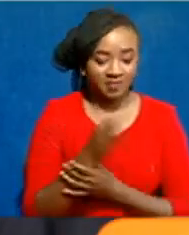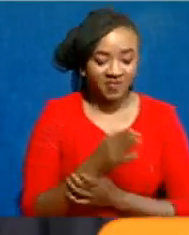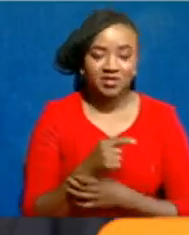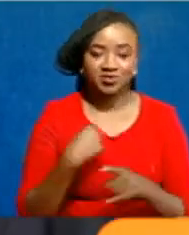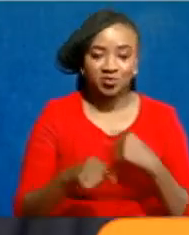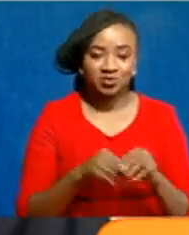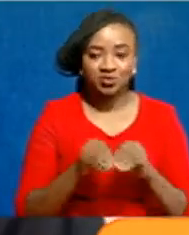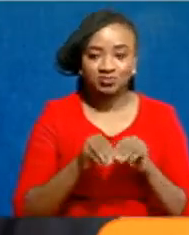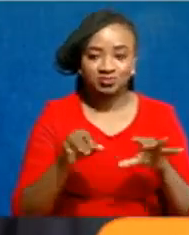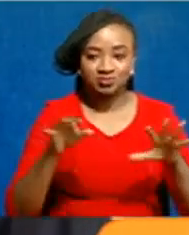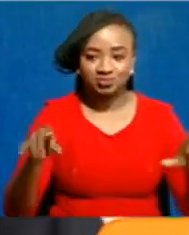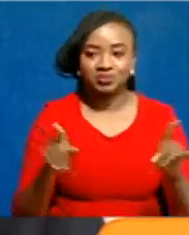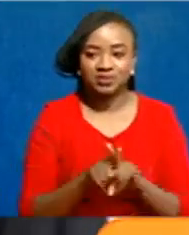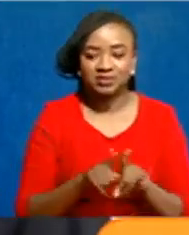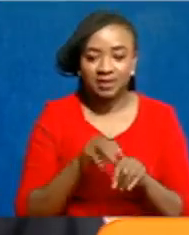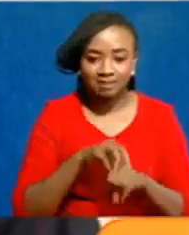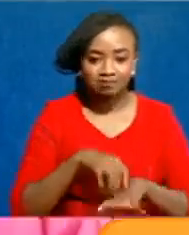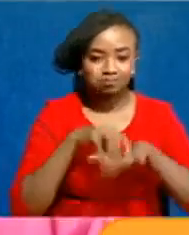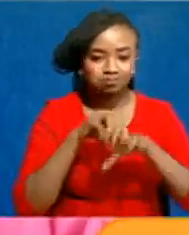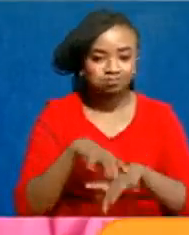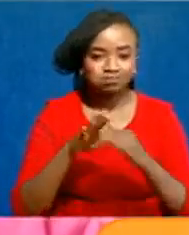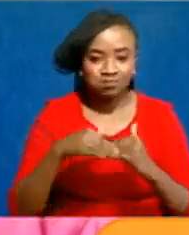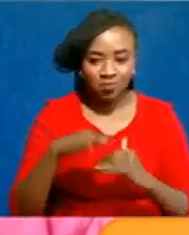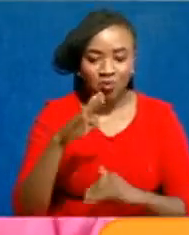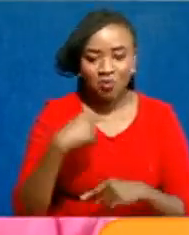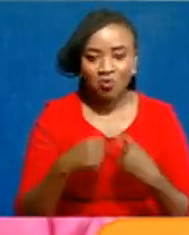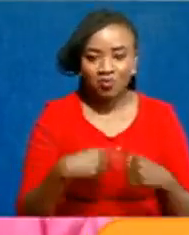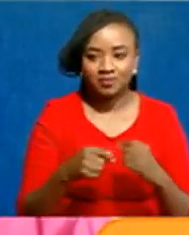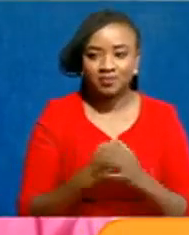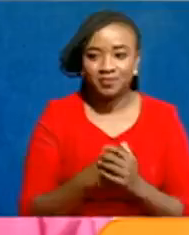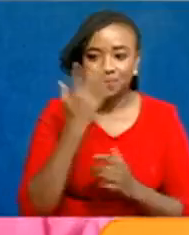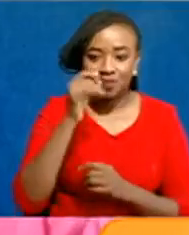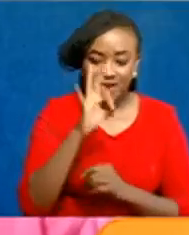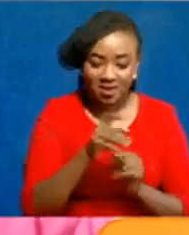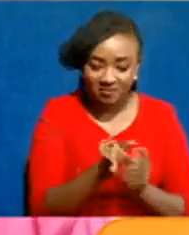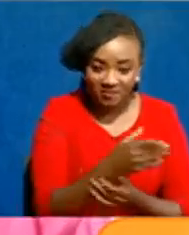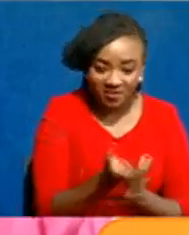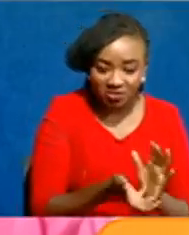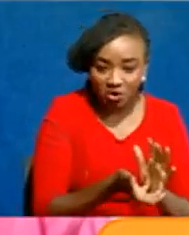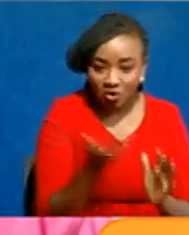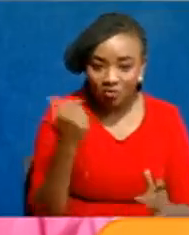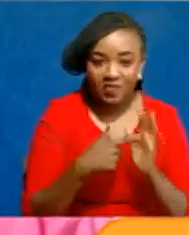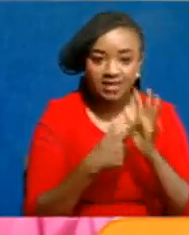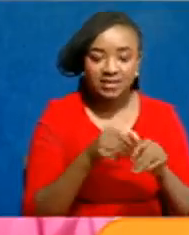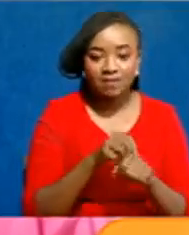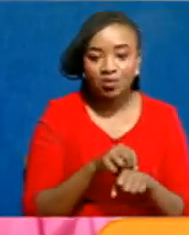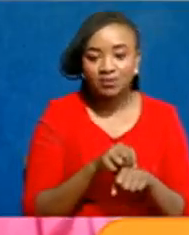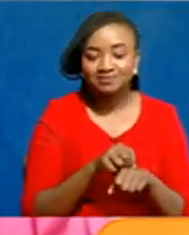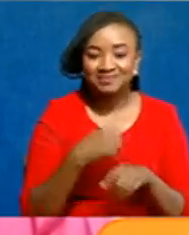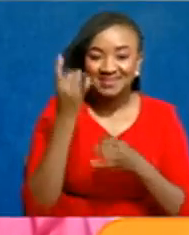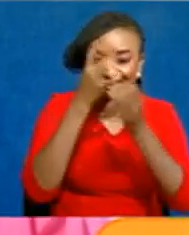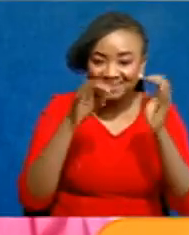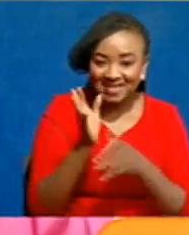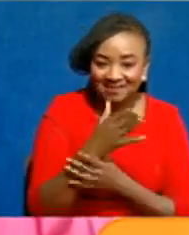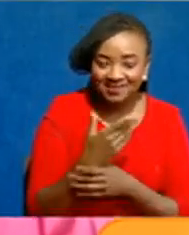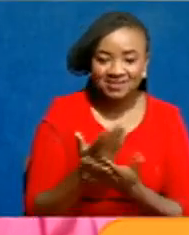pia kasa hawatafariki watazidi kuwa kwa wanaongezeka. Manake ukimtoa ule mnyama ndani ya maji kama starfish ama